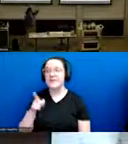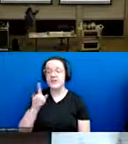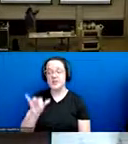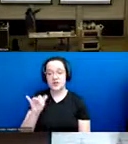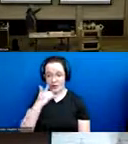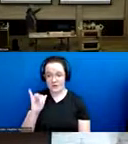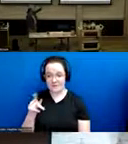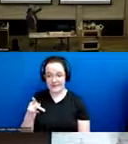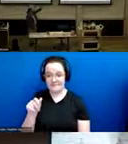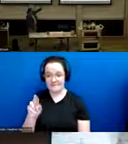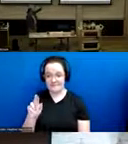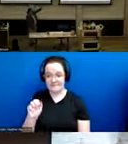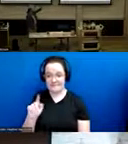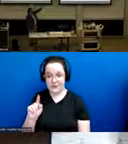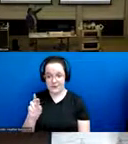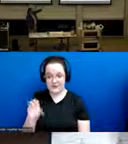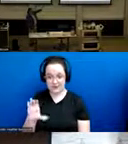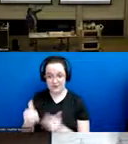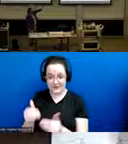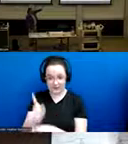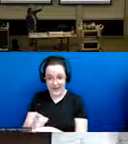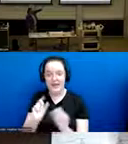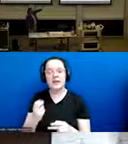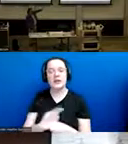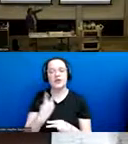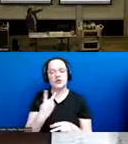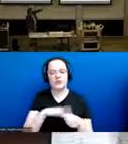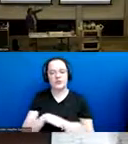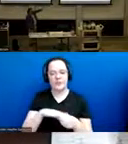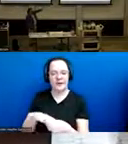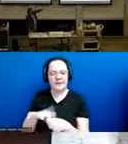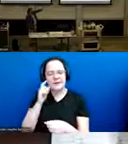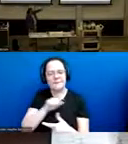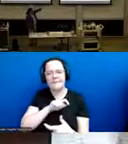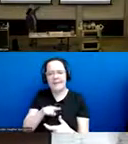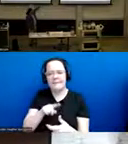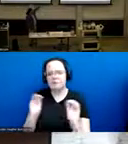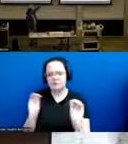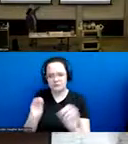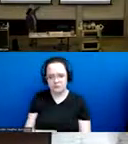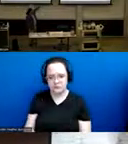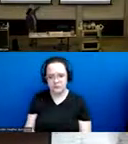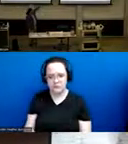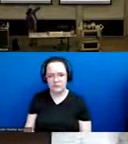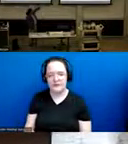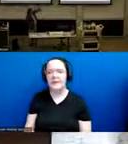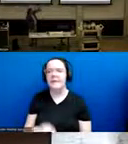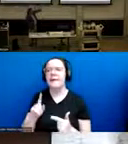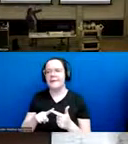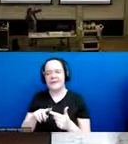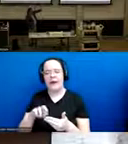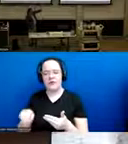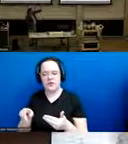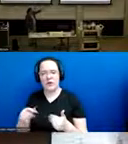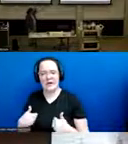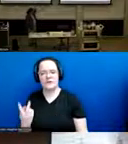right? You can use the two pumps and not put any input, so do not drive four-way mixing, and then you will end up with two